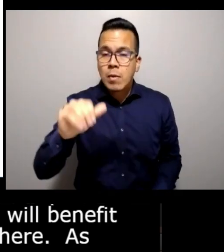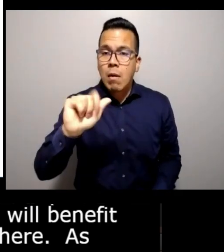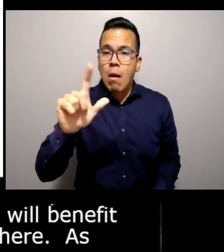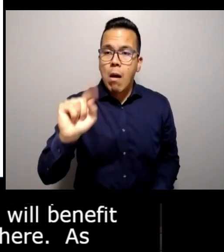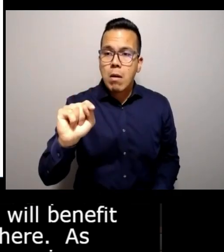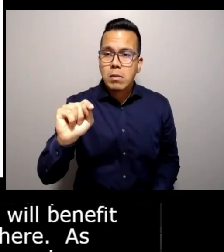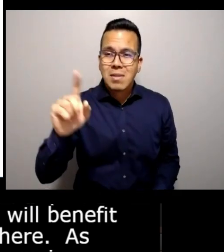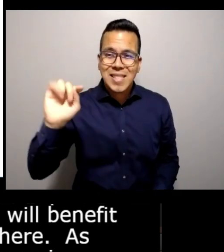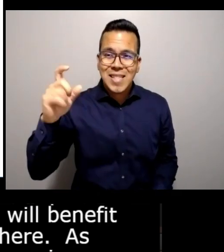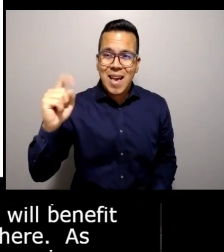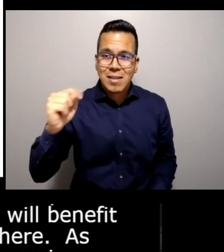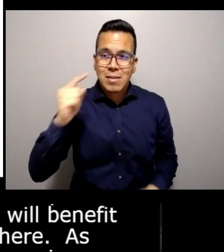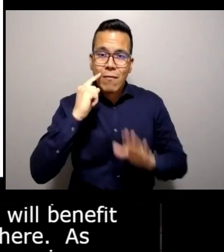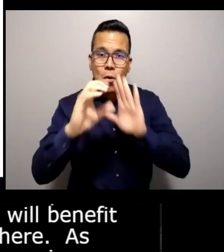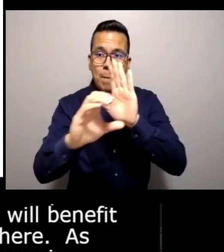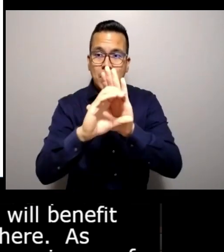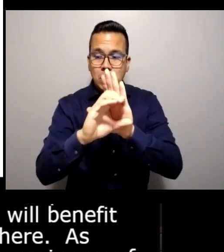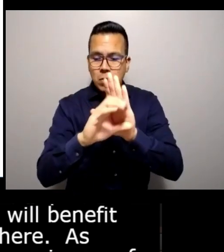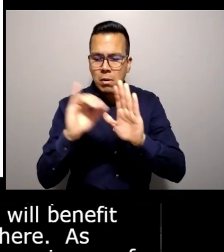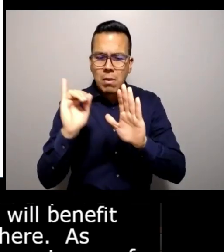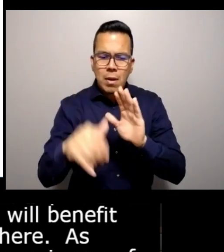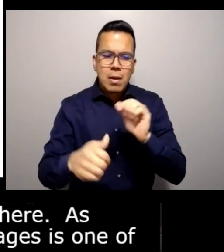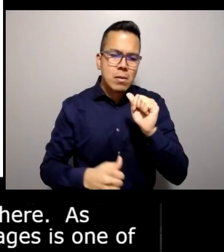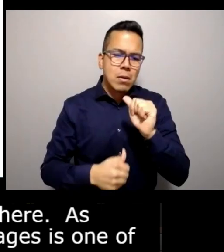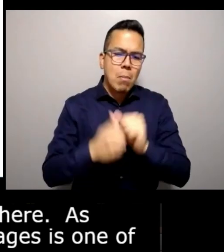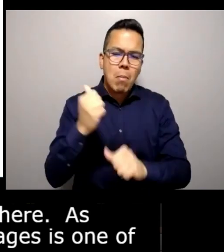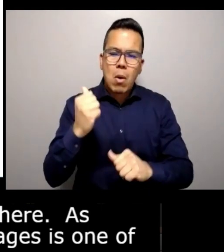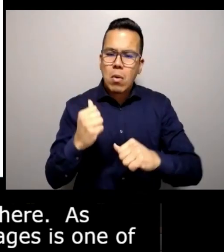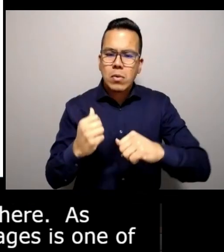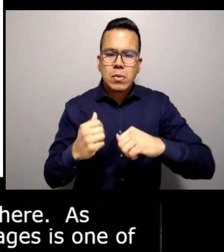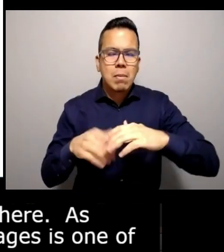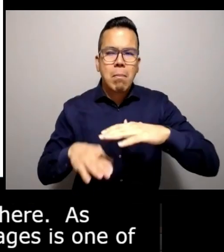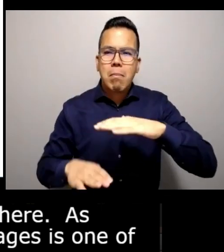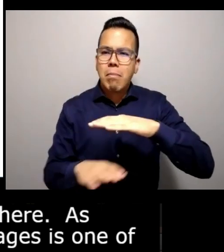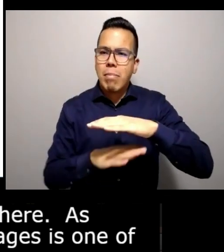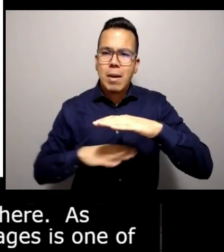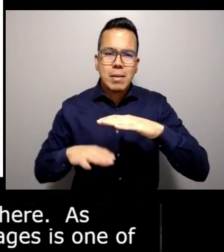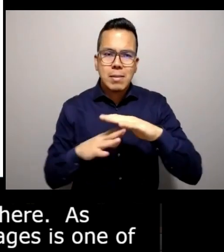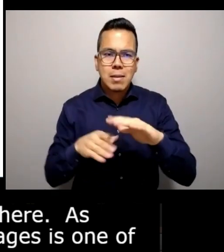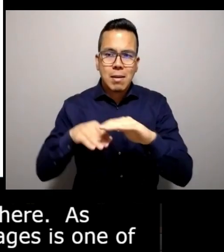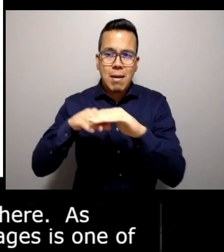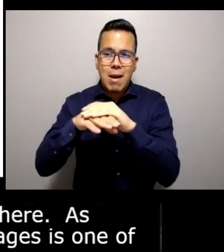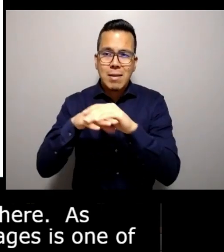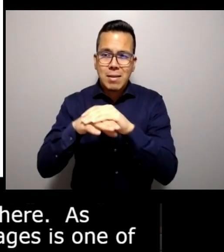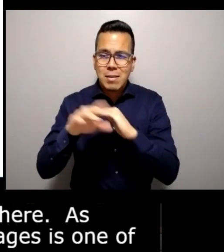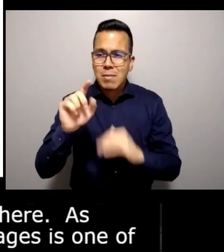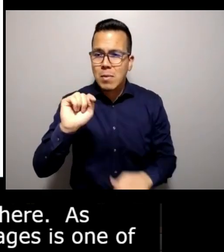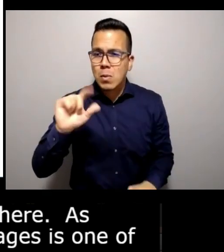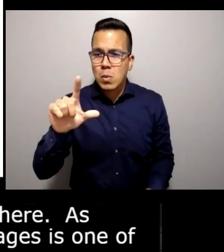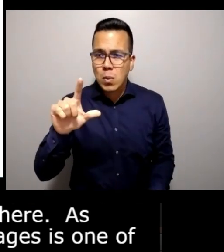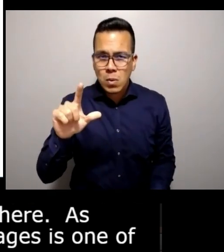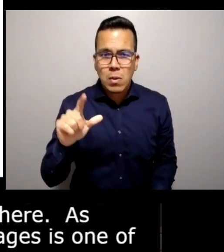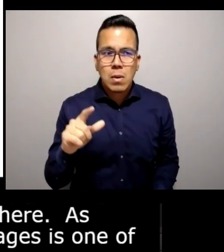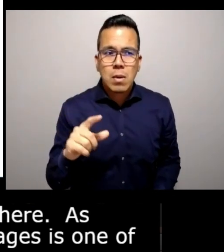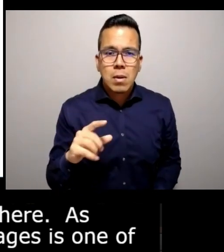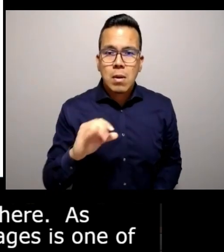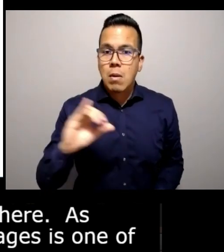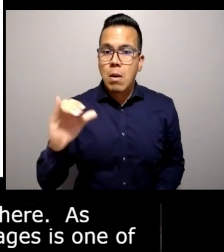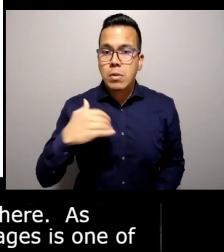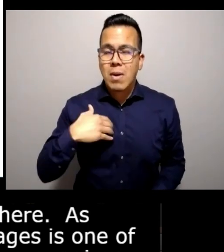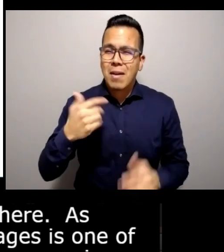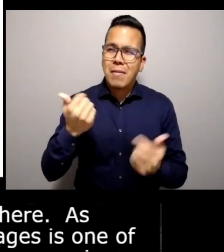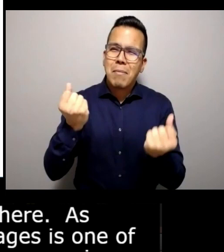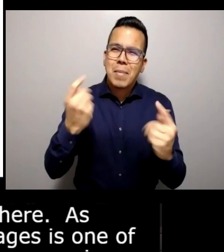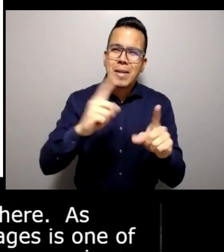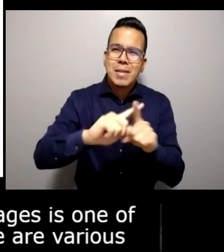most fundamental of accessibility tools. And there are various alt tag editors that